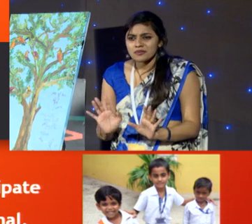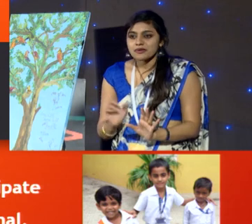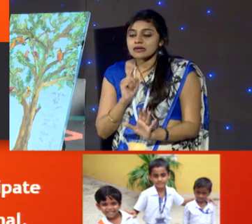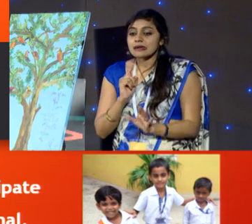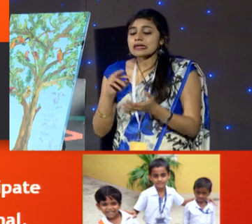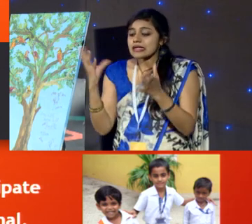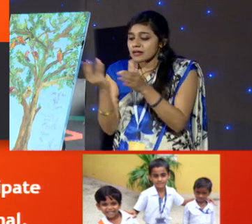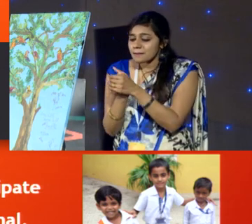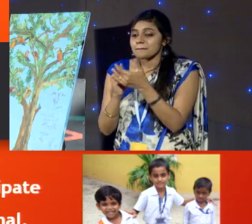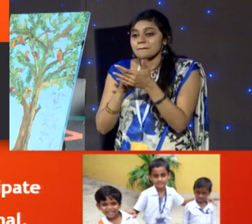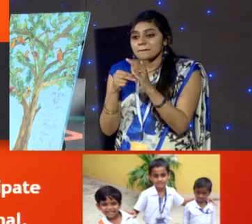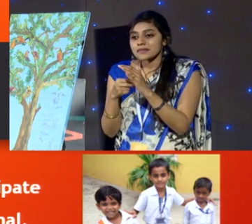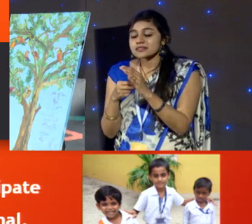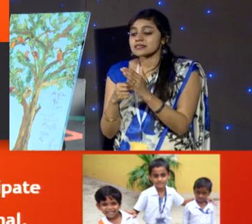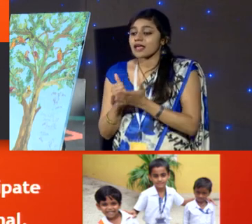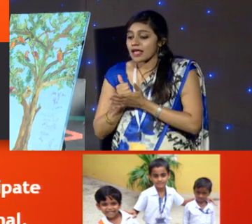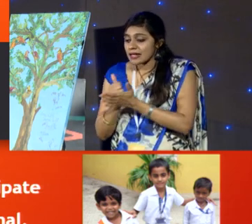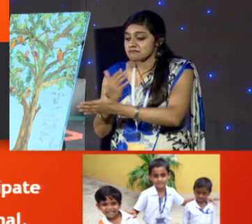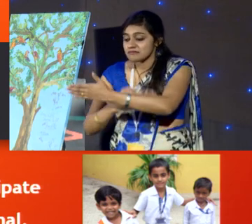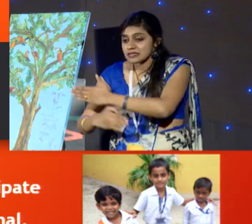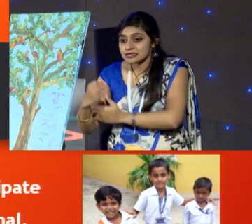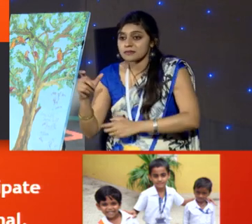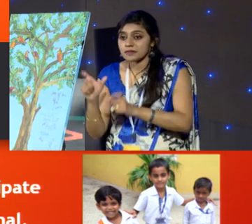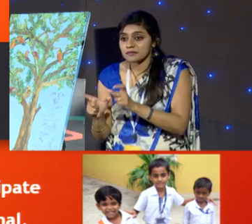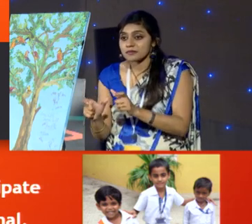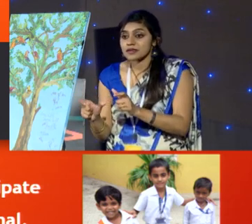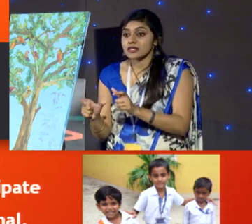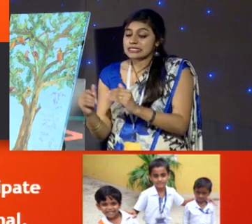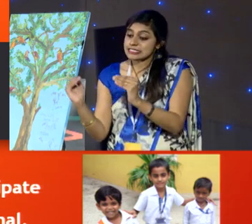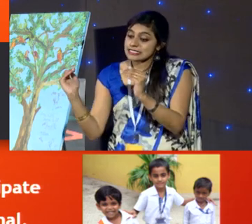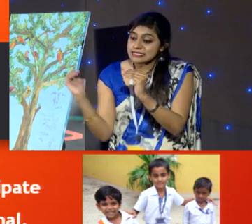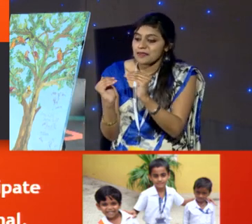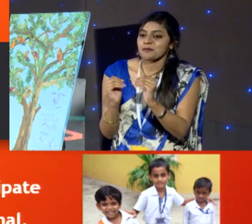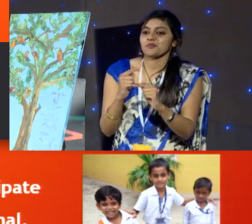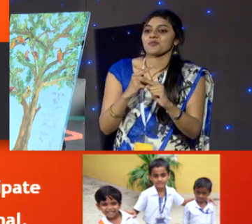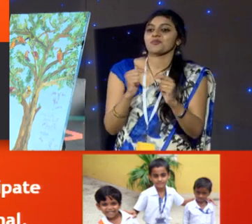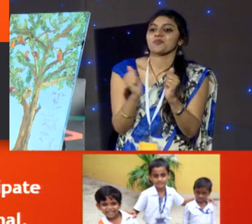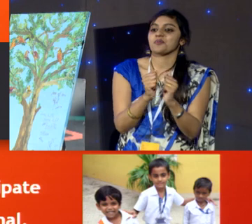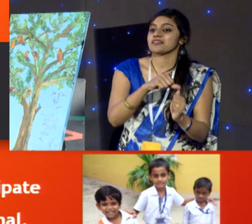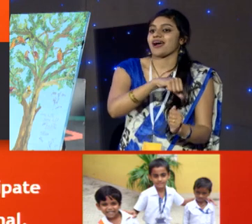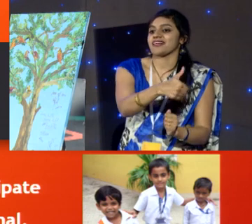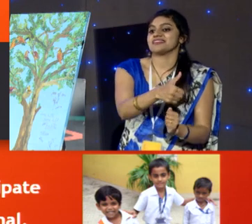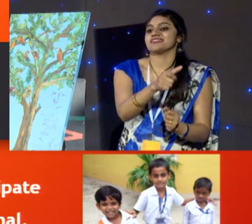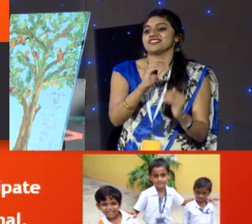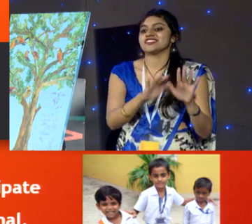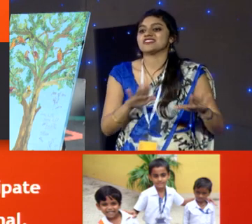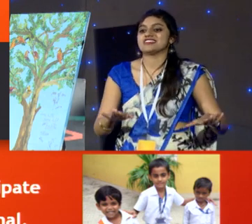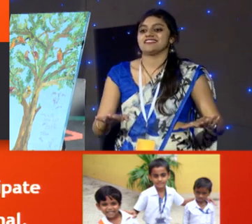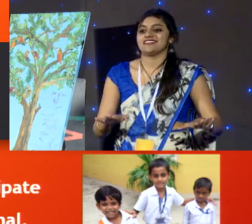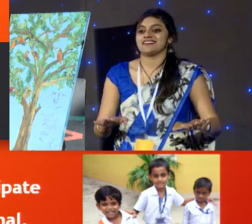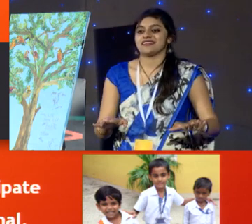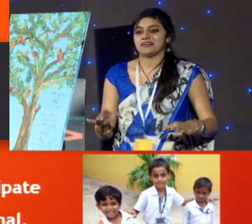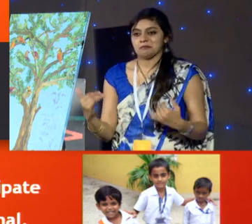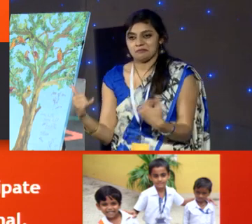all of the educational, employment, consumer, recreational, community, and domestic activities that